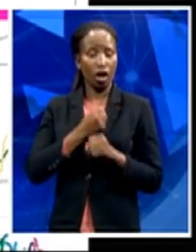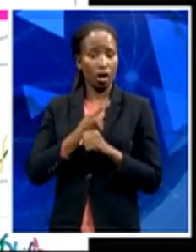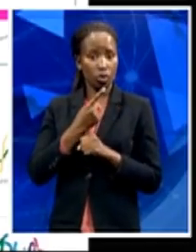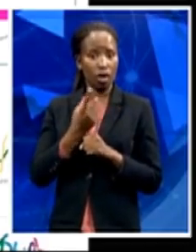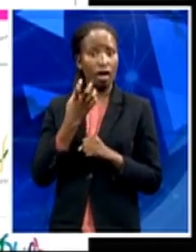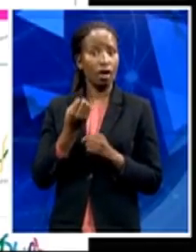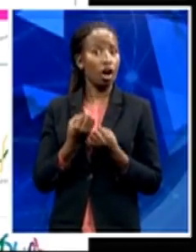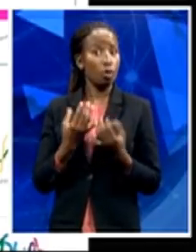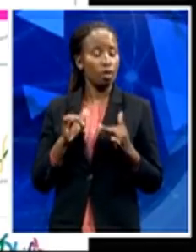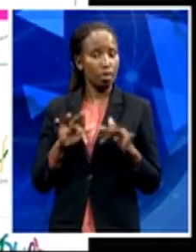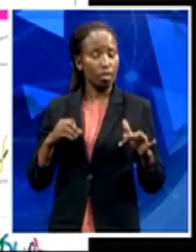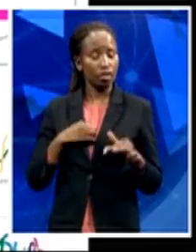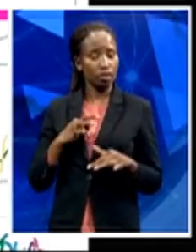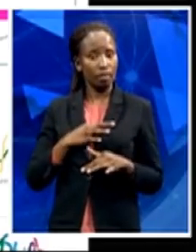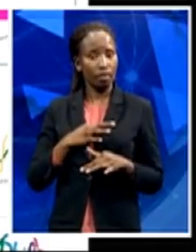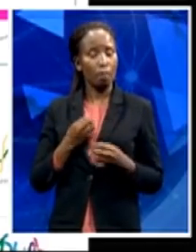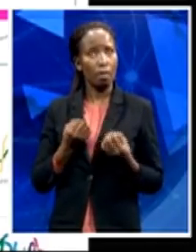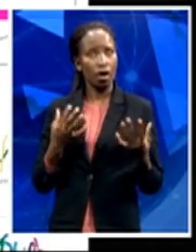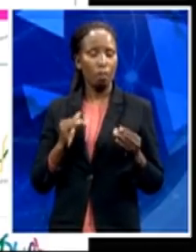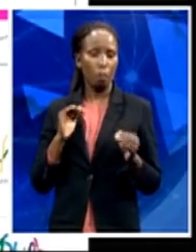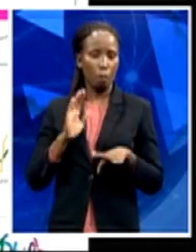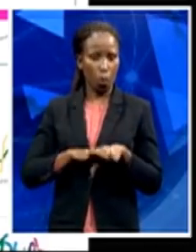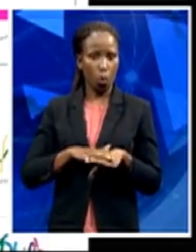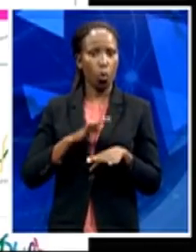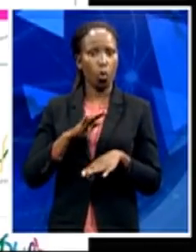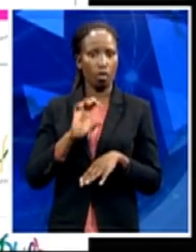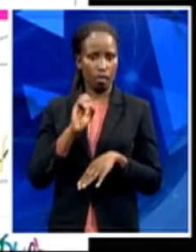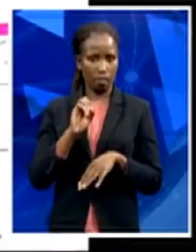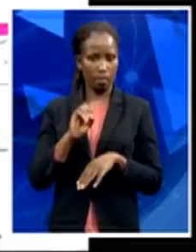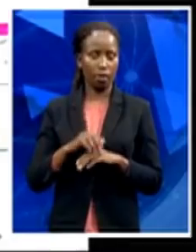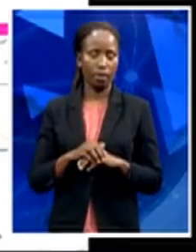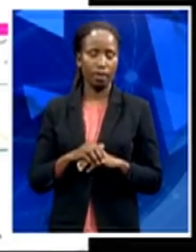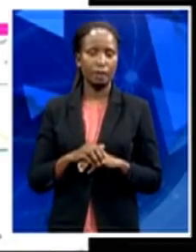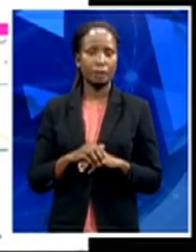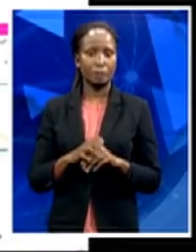vaccinated more of these individuals. Next slide, please.